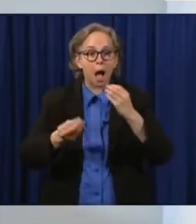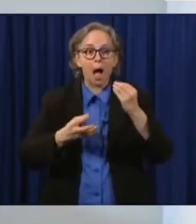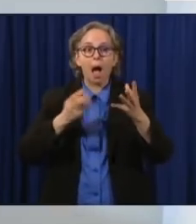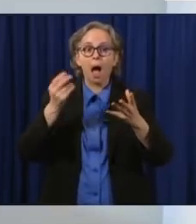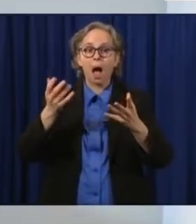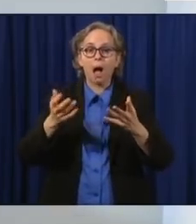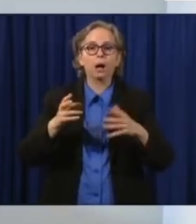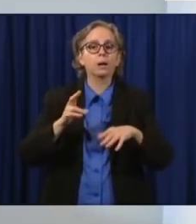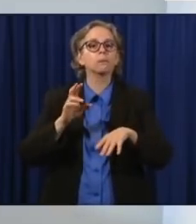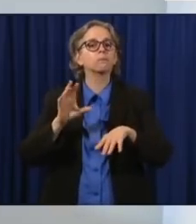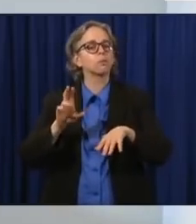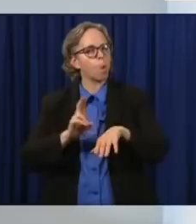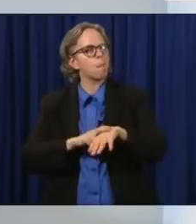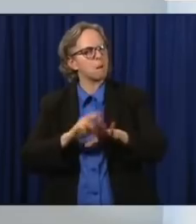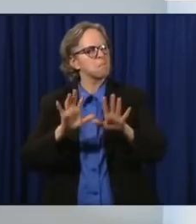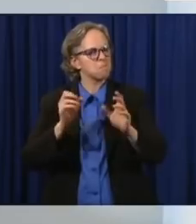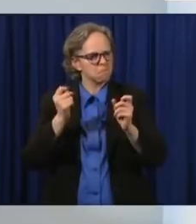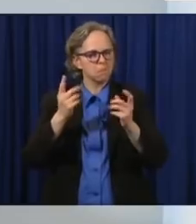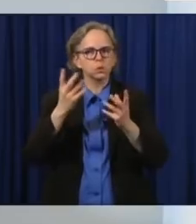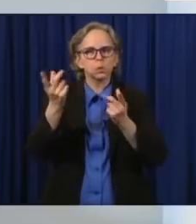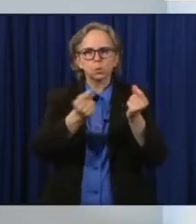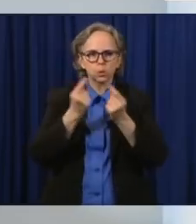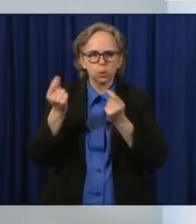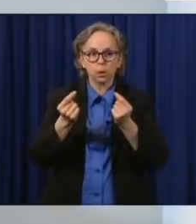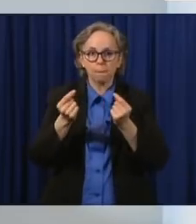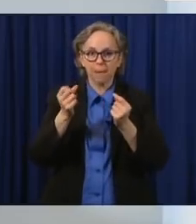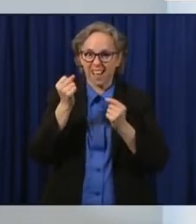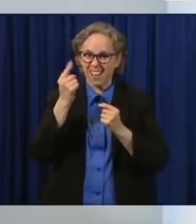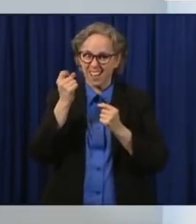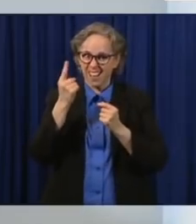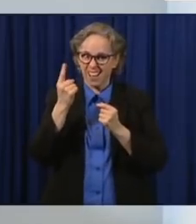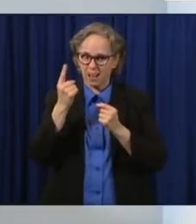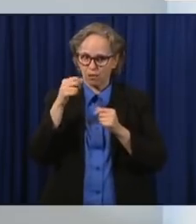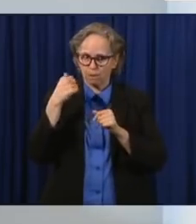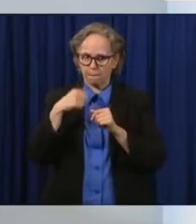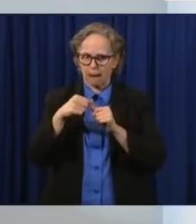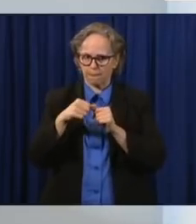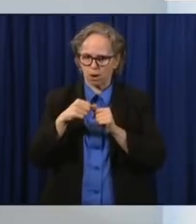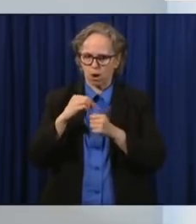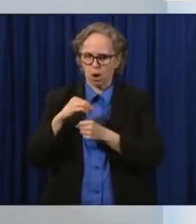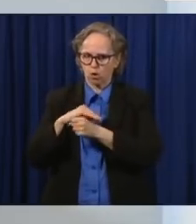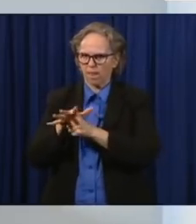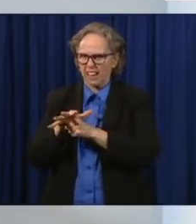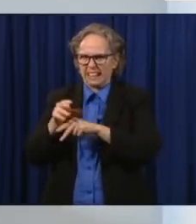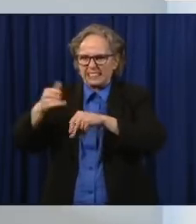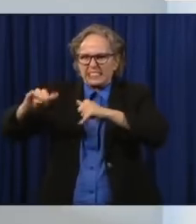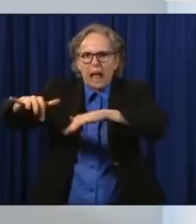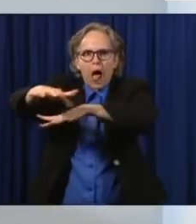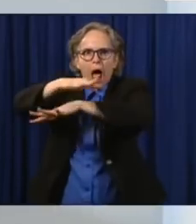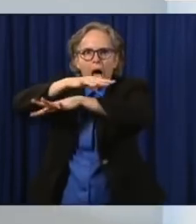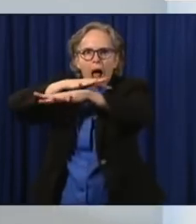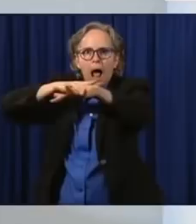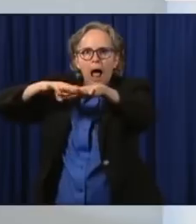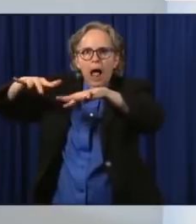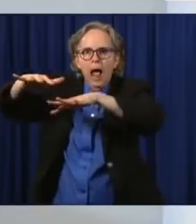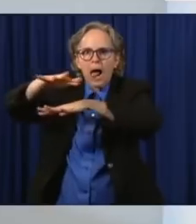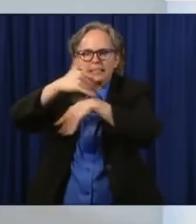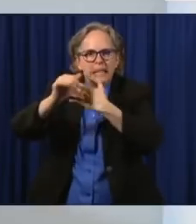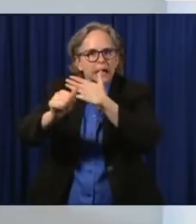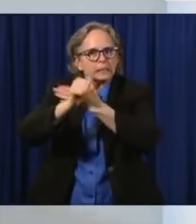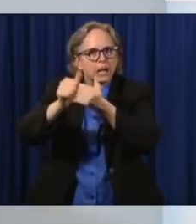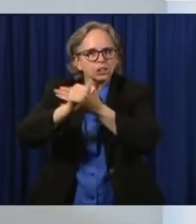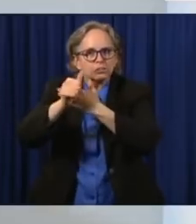with the constant reminder that coronavirus can be a threat in your lives and in the lives of your loved ones. So please